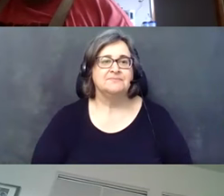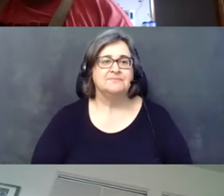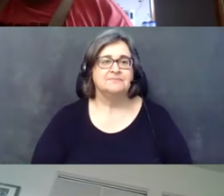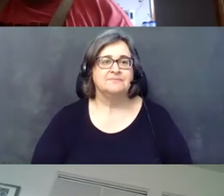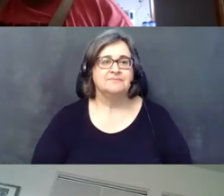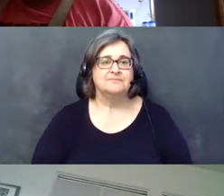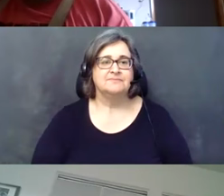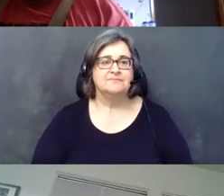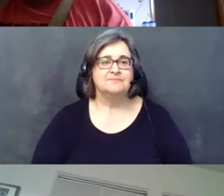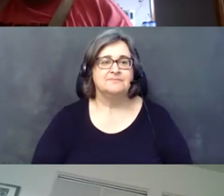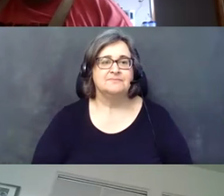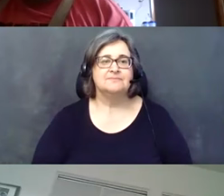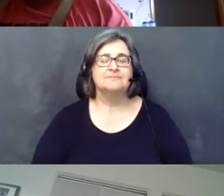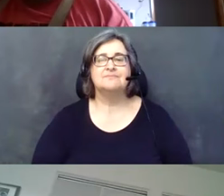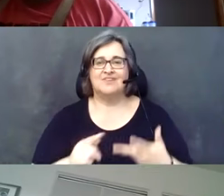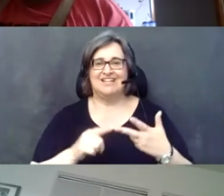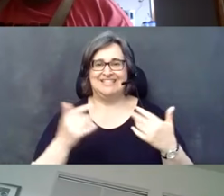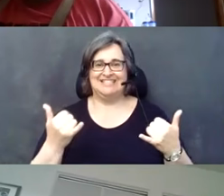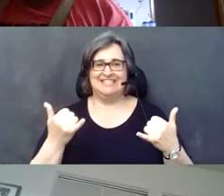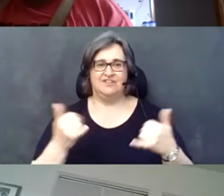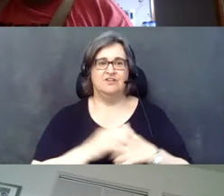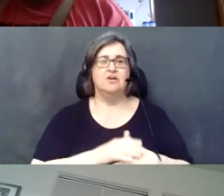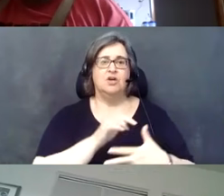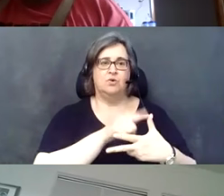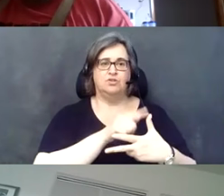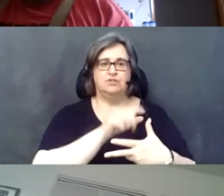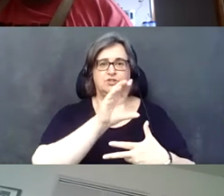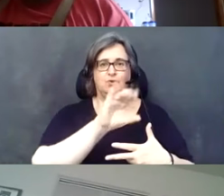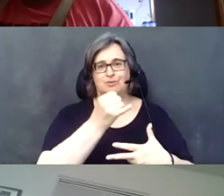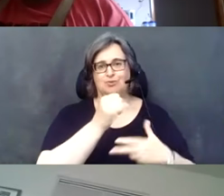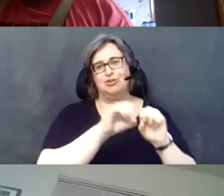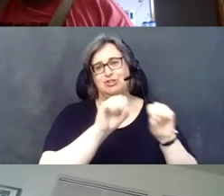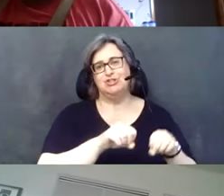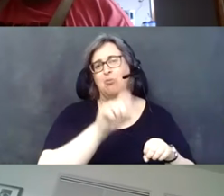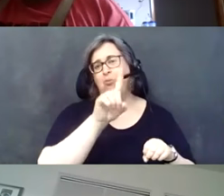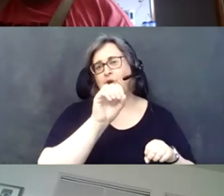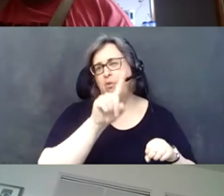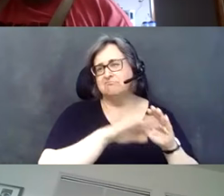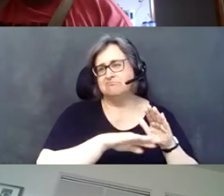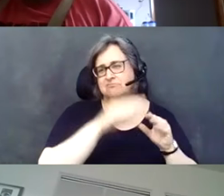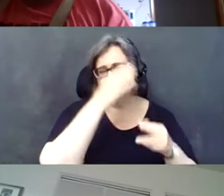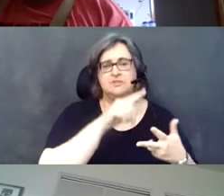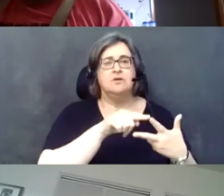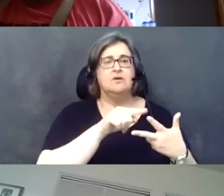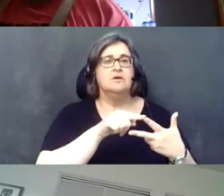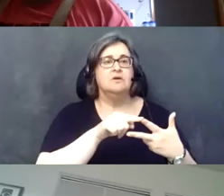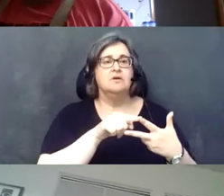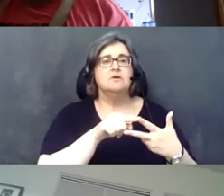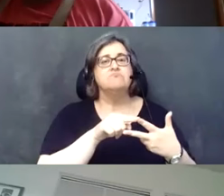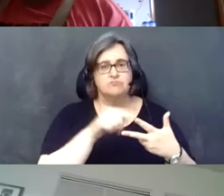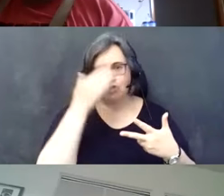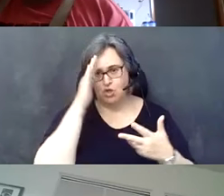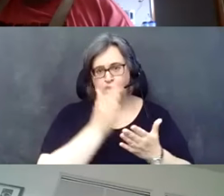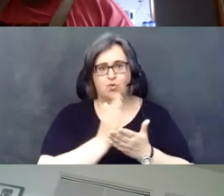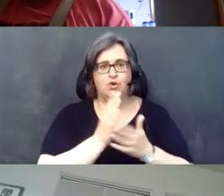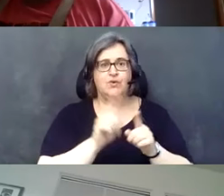We're on webinar 3, webinar 1, being Criminal Justice System 101. Webinar 2, being Know Your